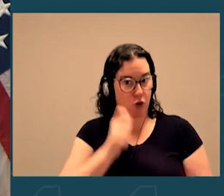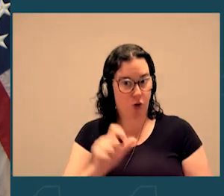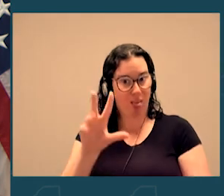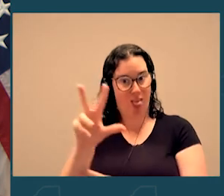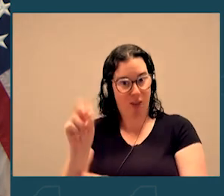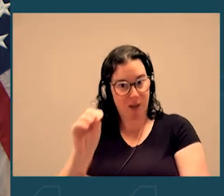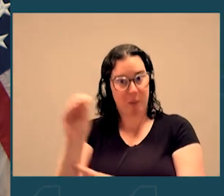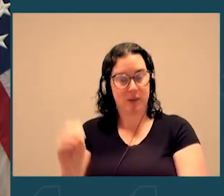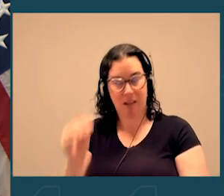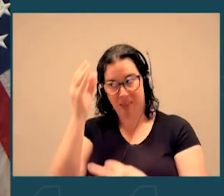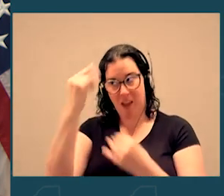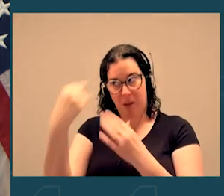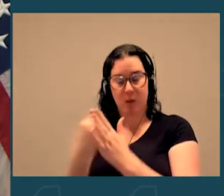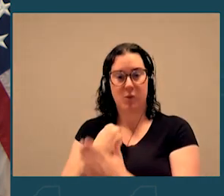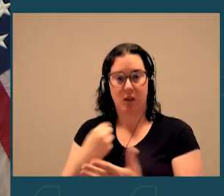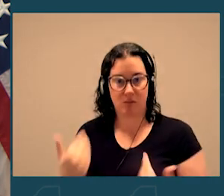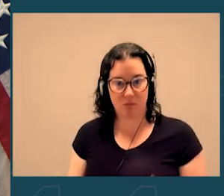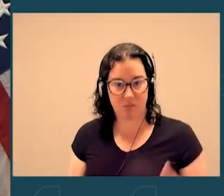I mean,